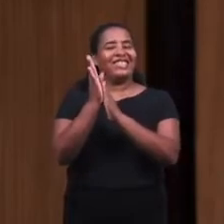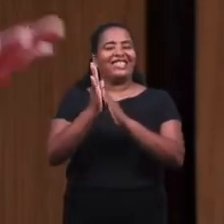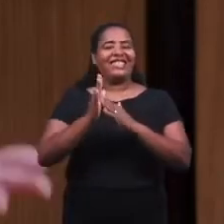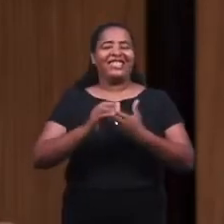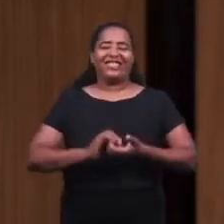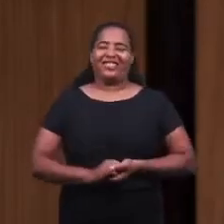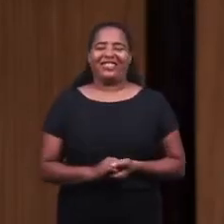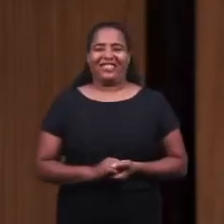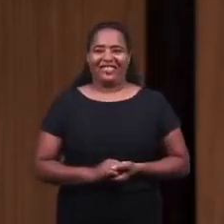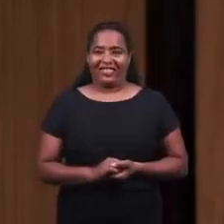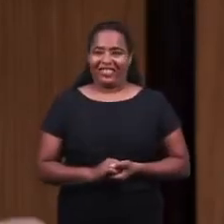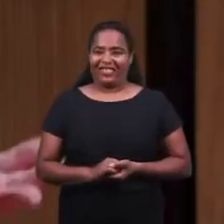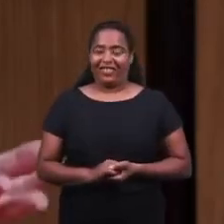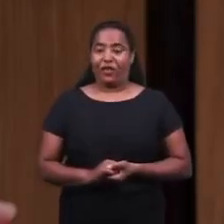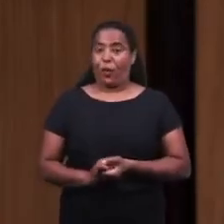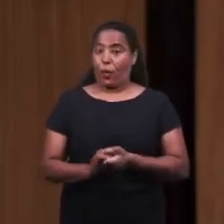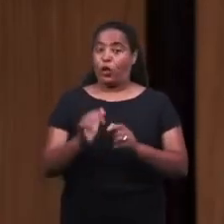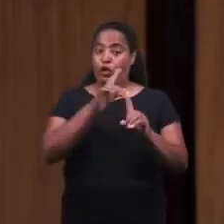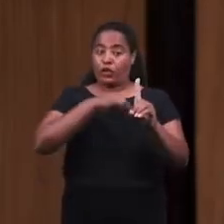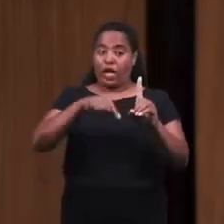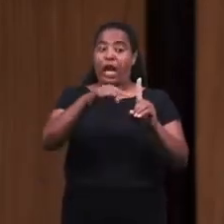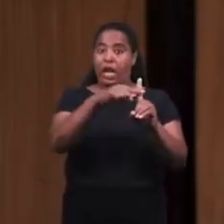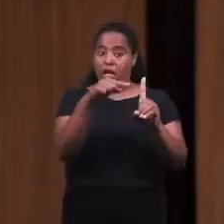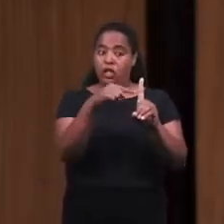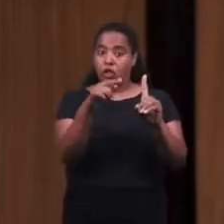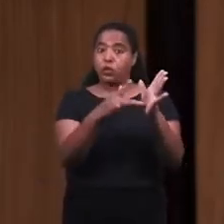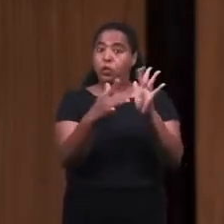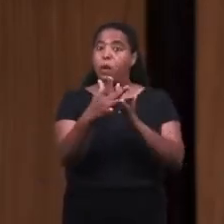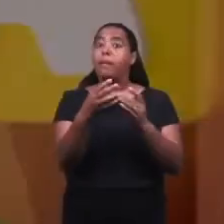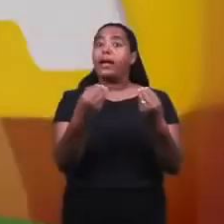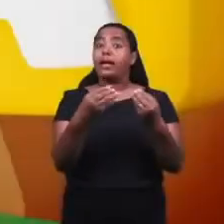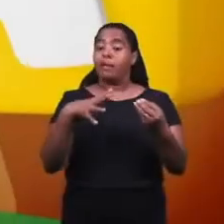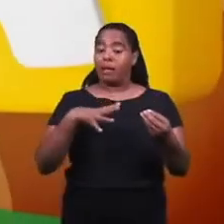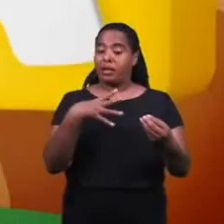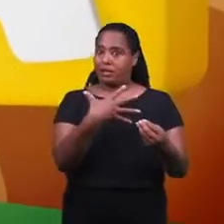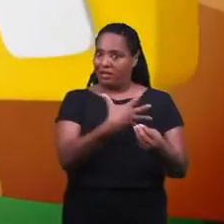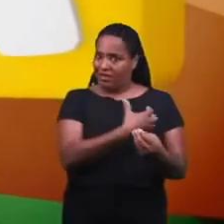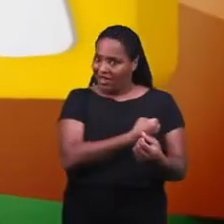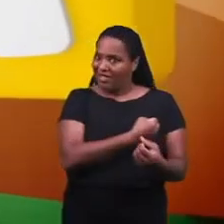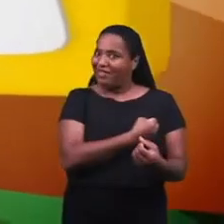his blood was shed because Jesus died on the cross to save us.